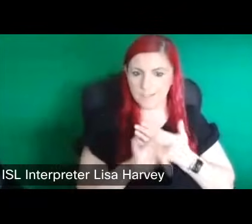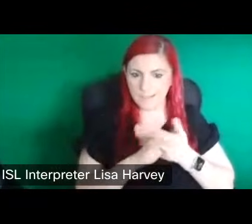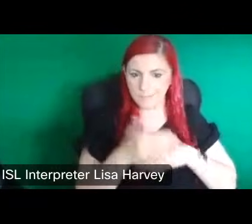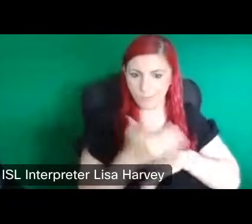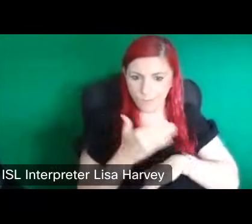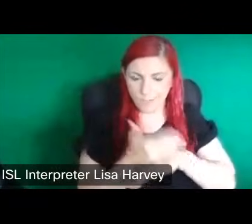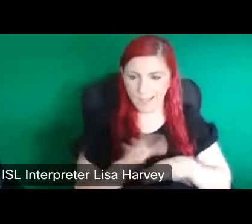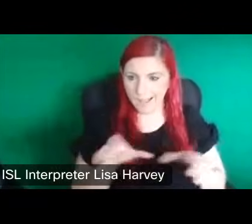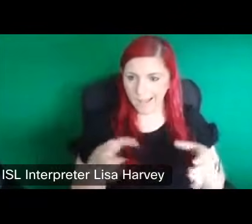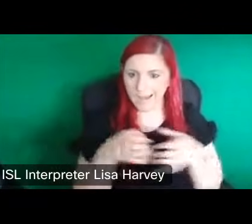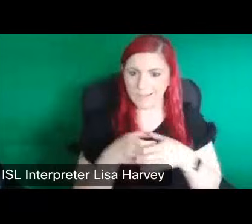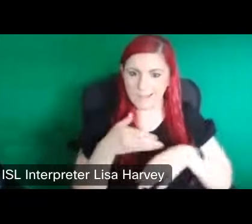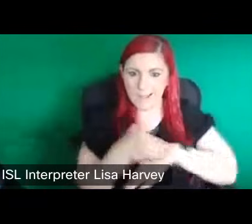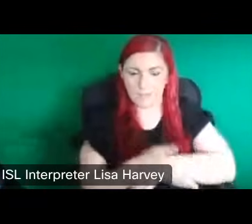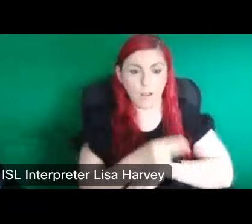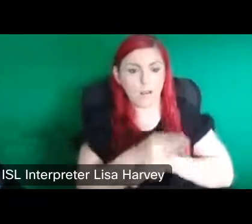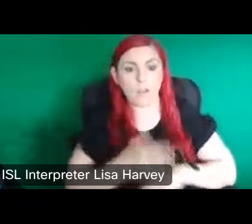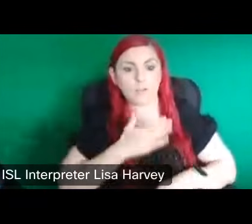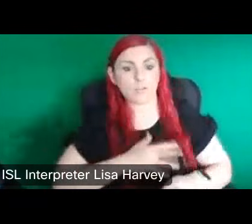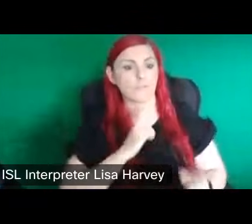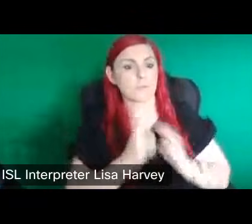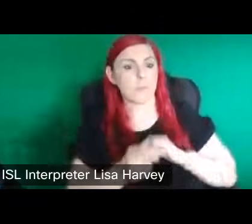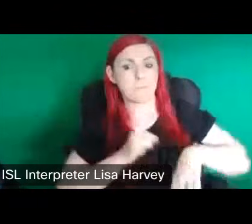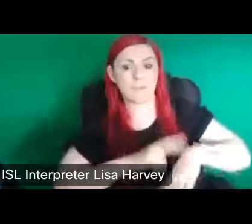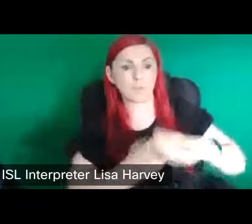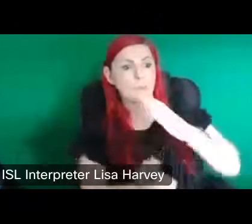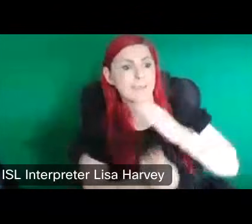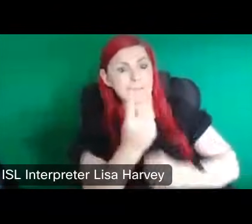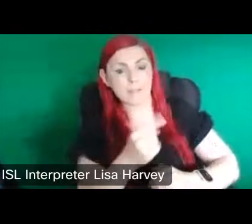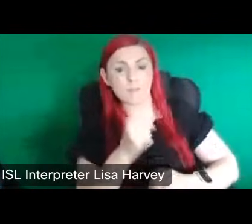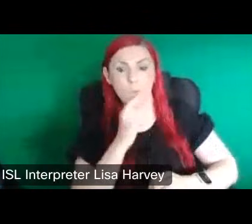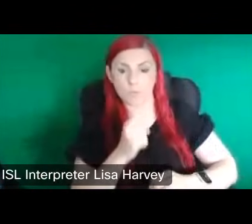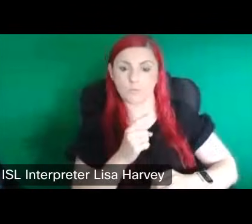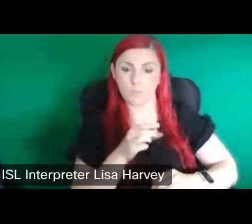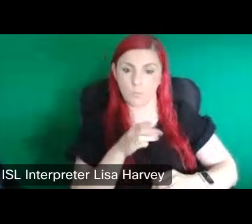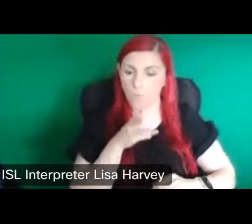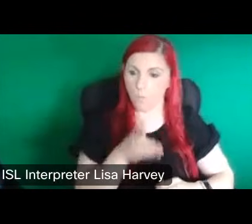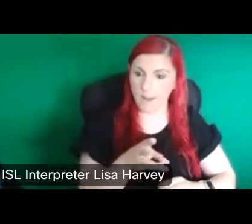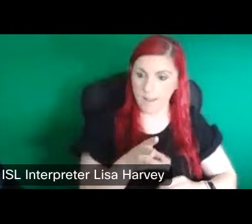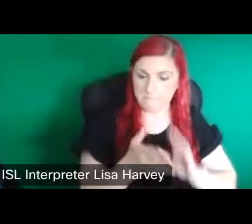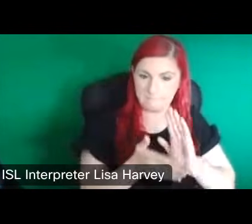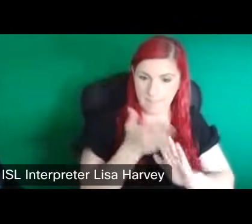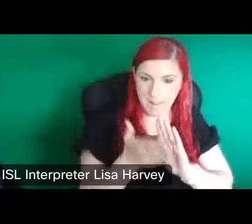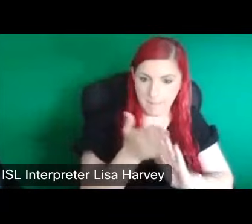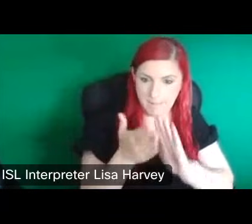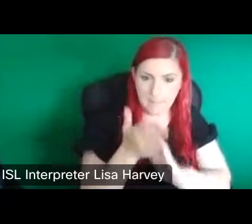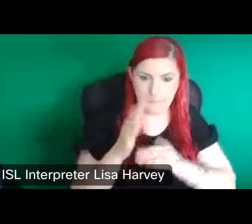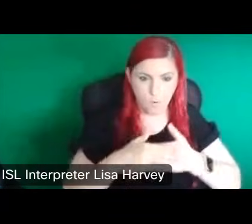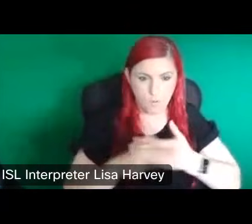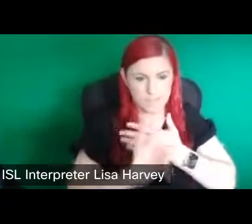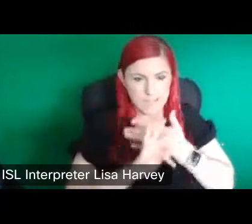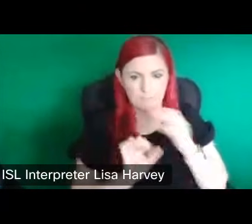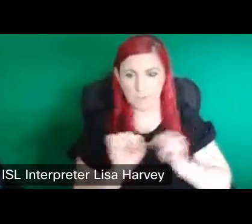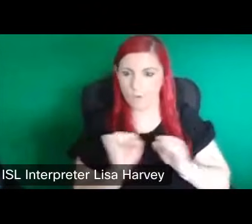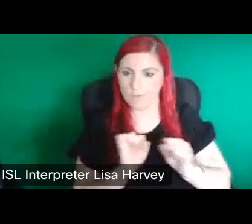efforts, we're not only going to respond better to incidents, but we're going to build safer services for